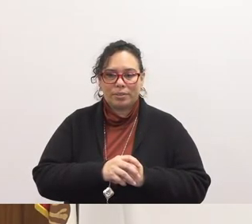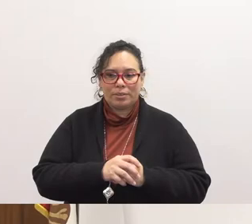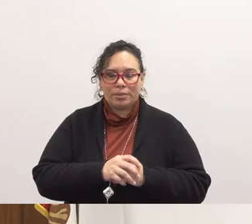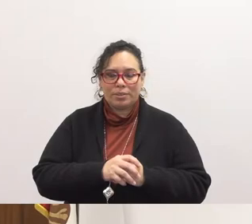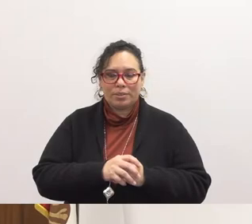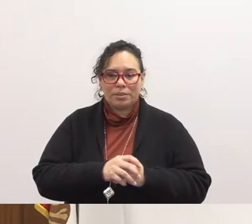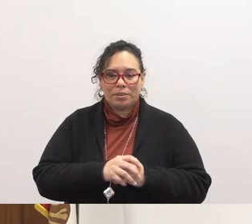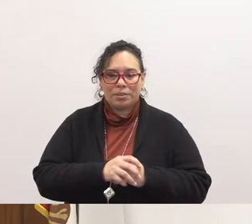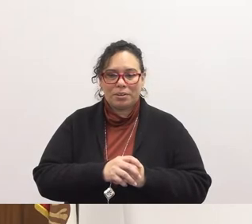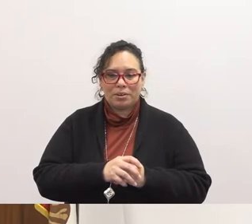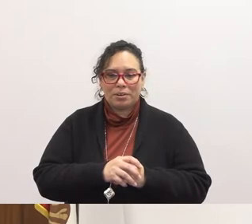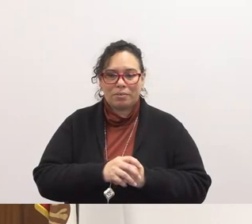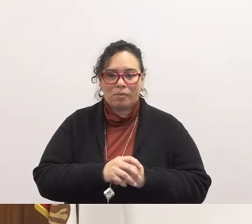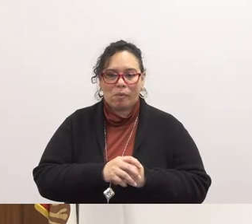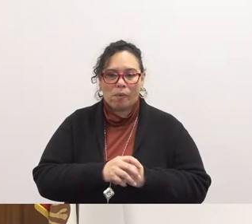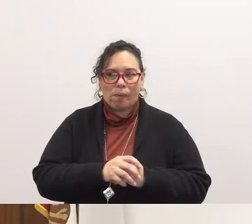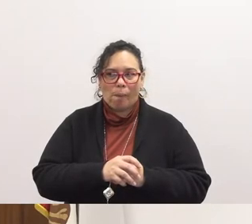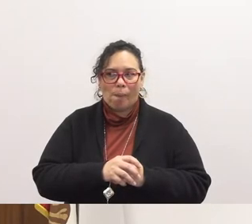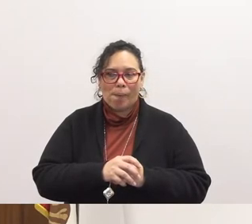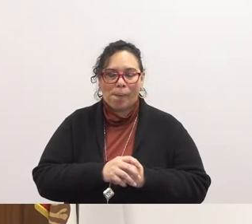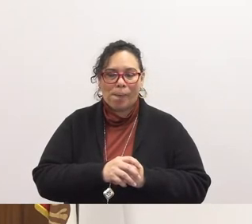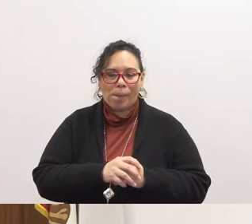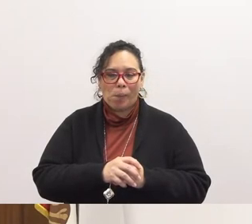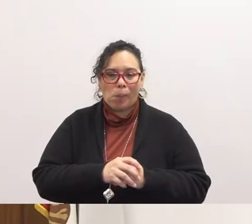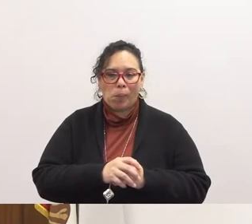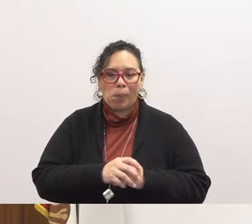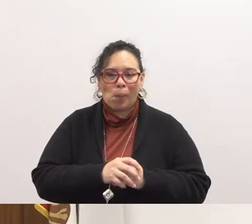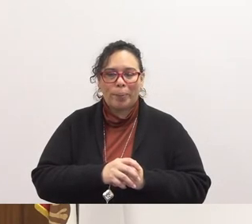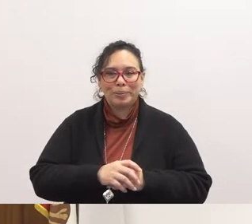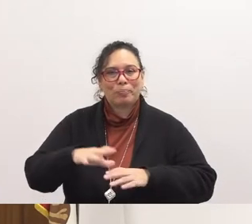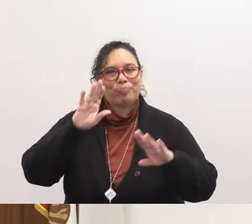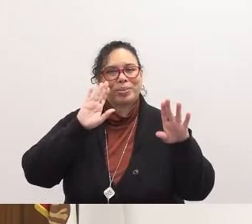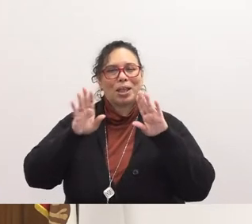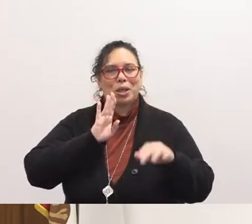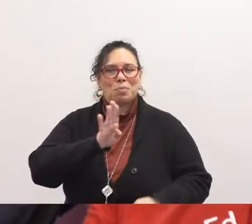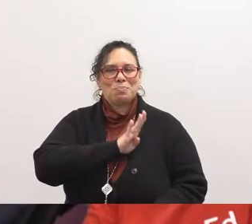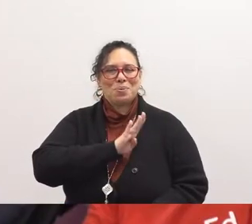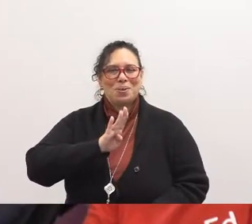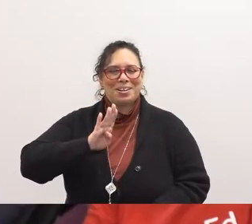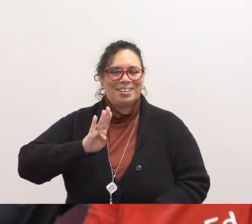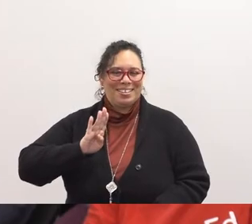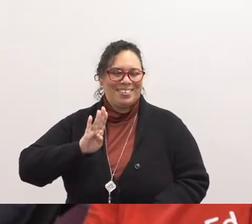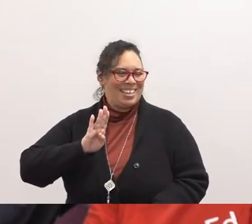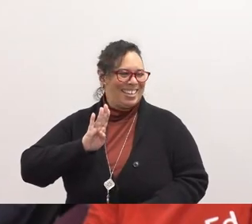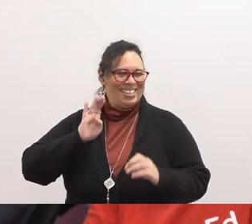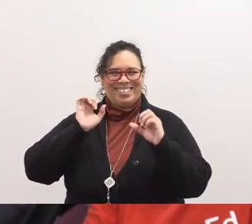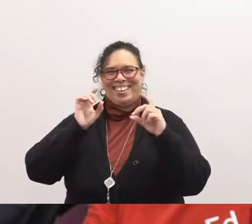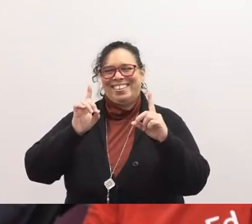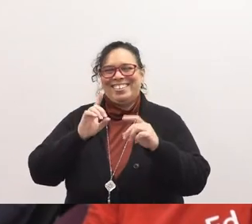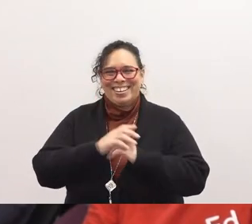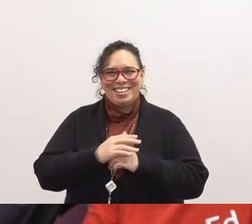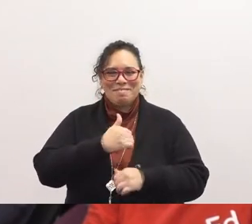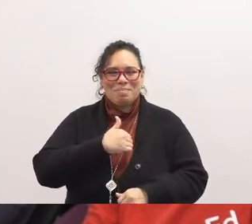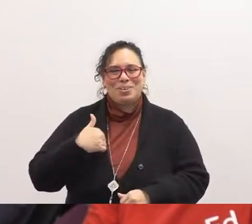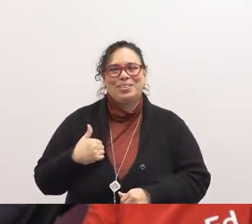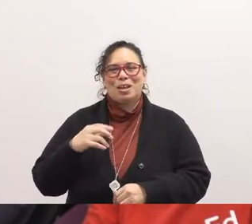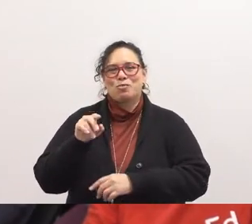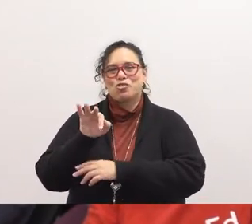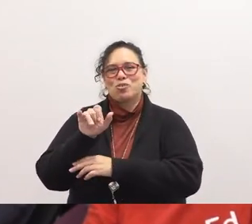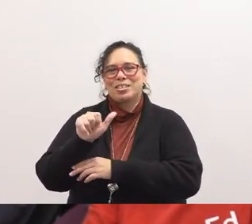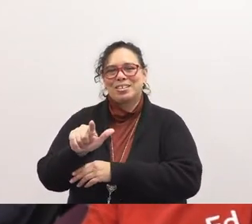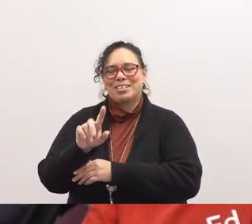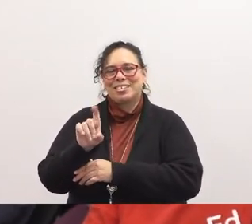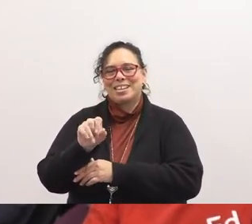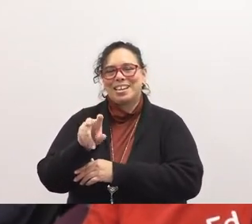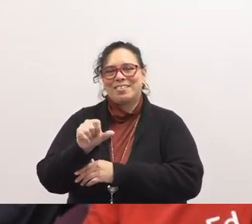Do I just start? Okay. Hello, Board of Education members and executive staff. My name is Crystal Davis, and I'm a science teacher at the